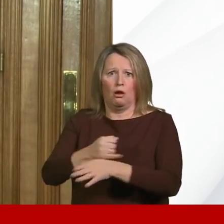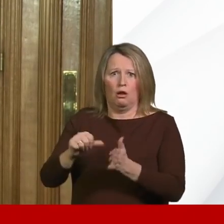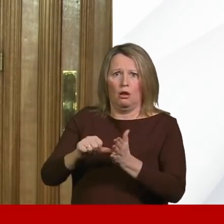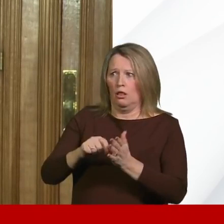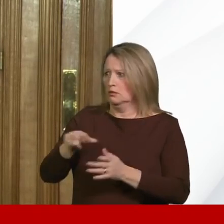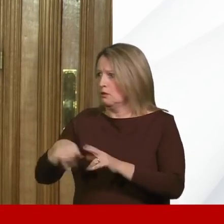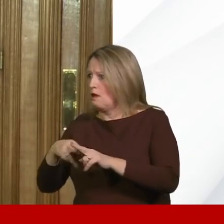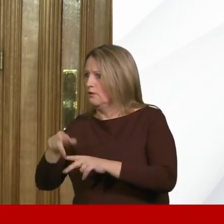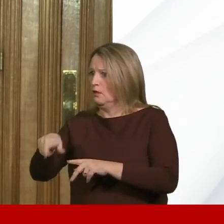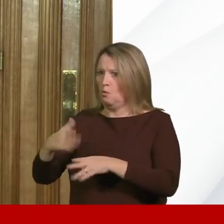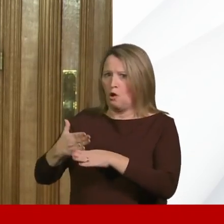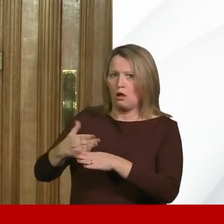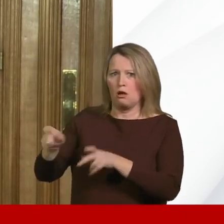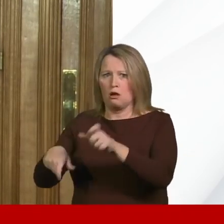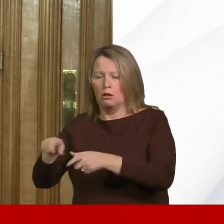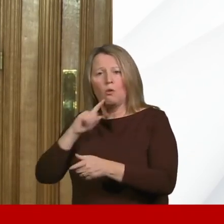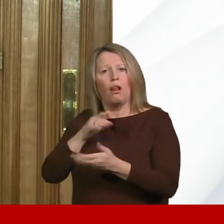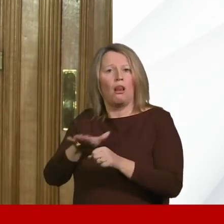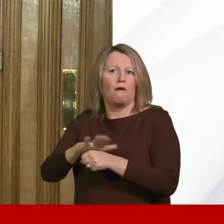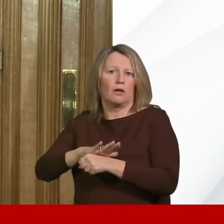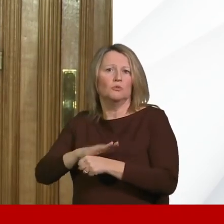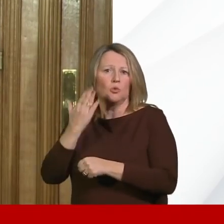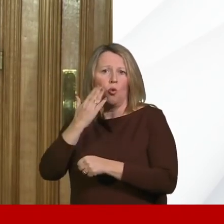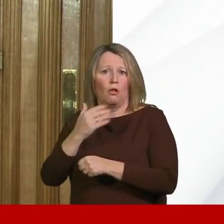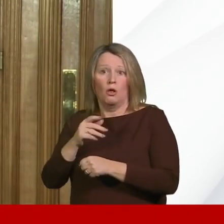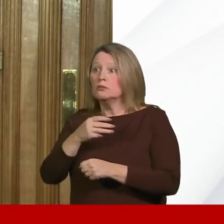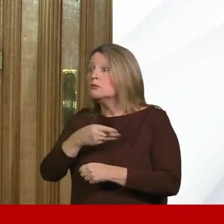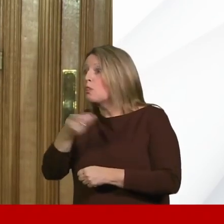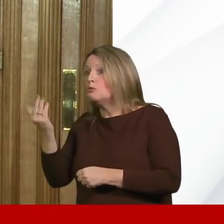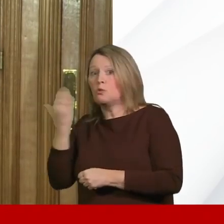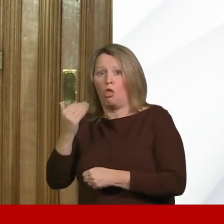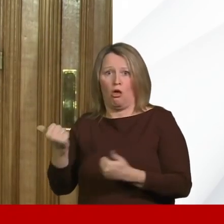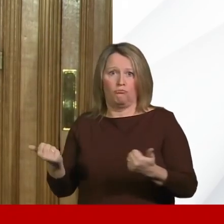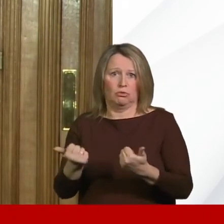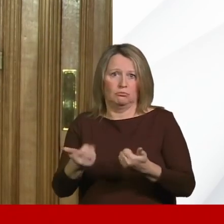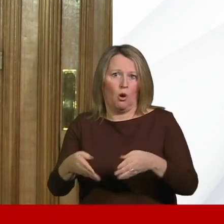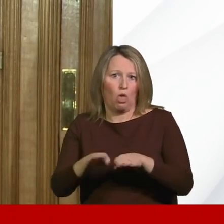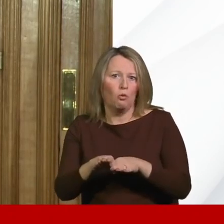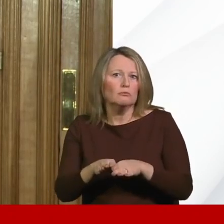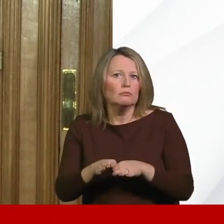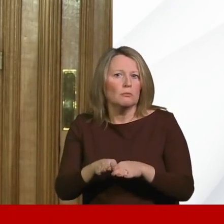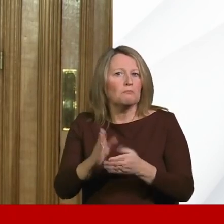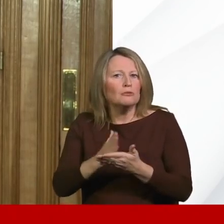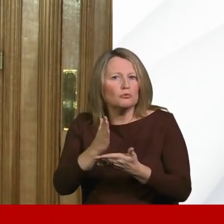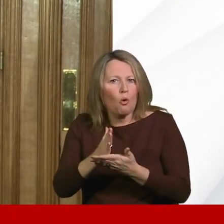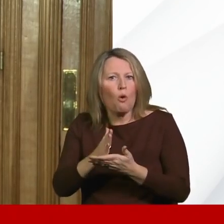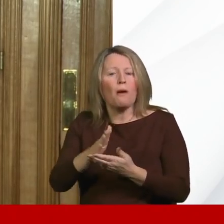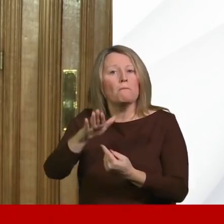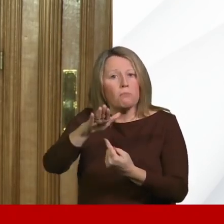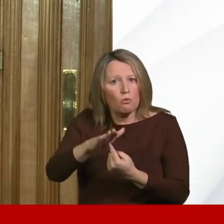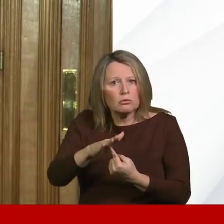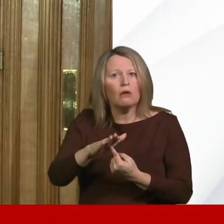those facilities as well as other schools. I think what you possibly need to imagine is that as we go down the track,